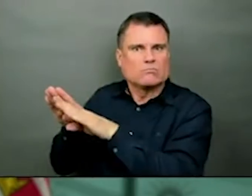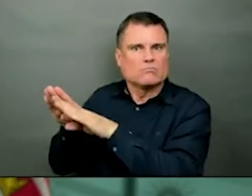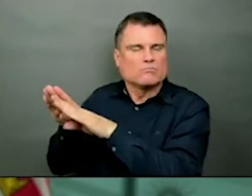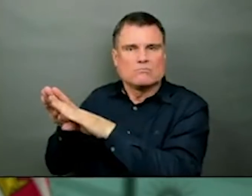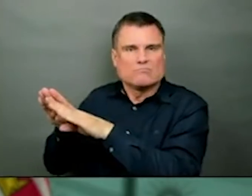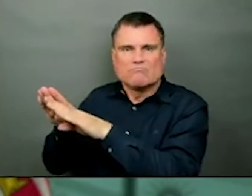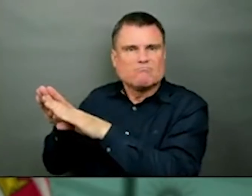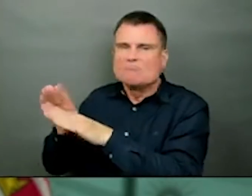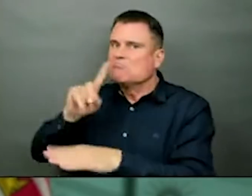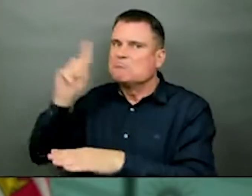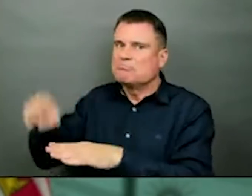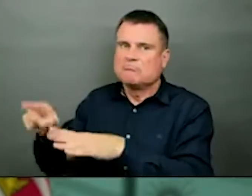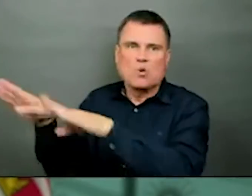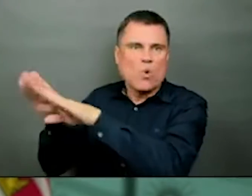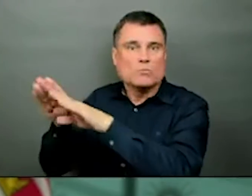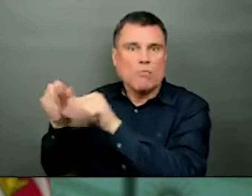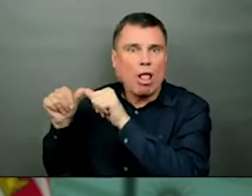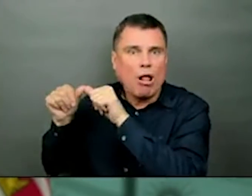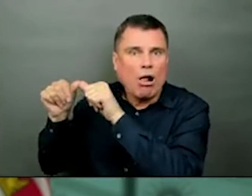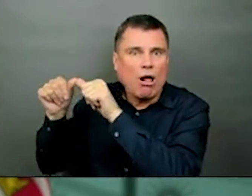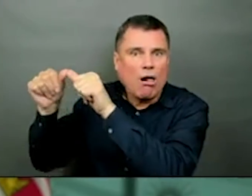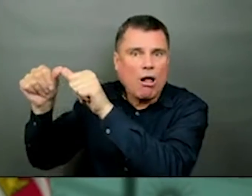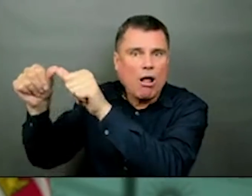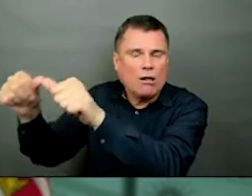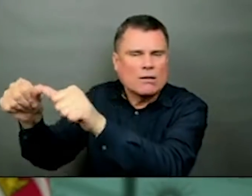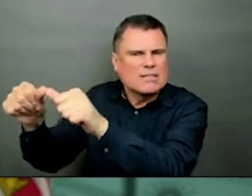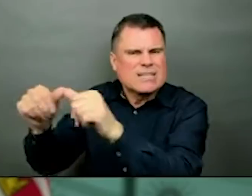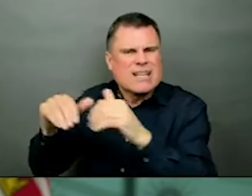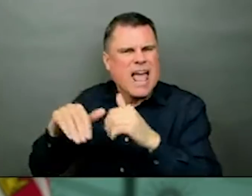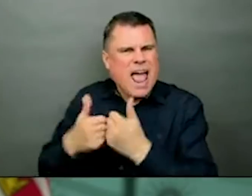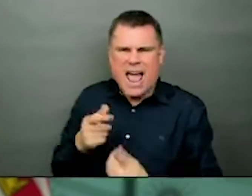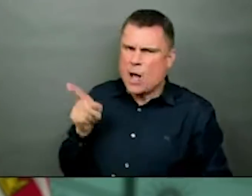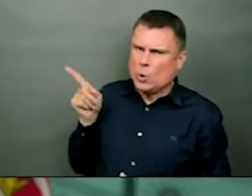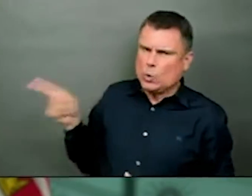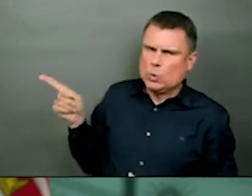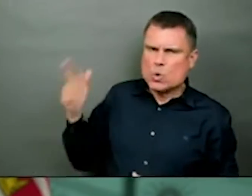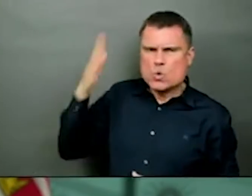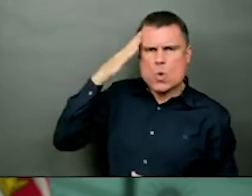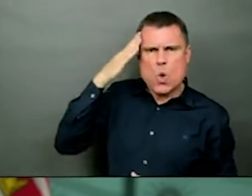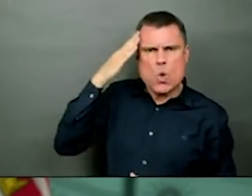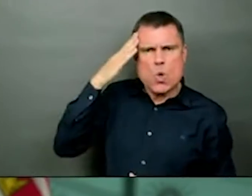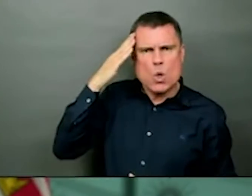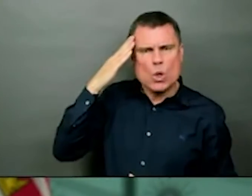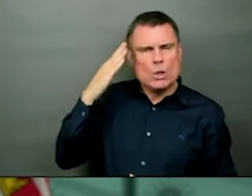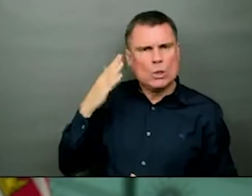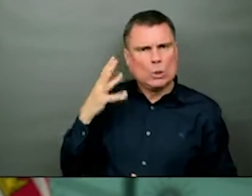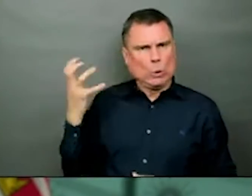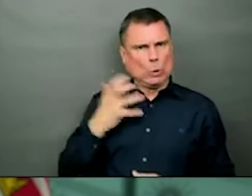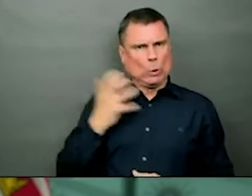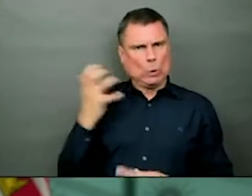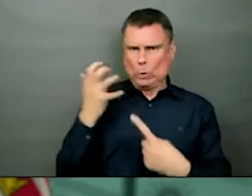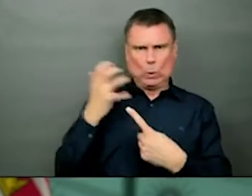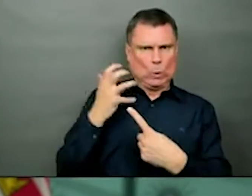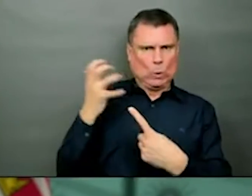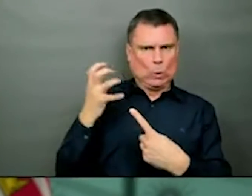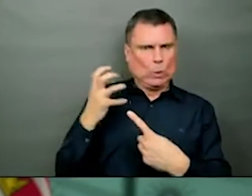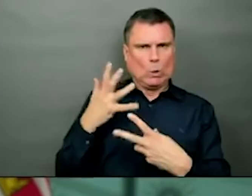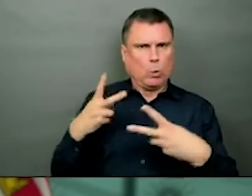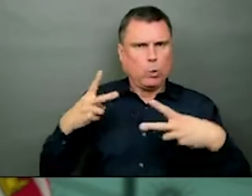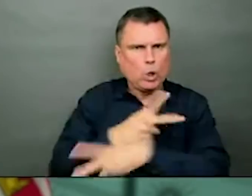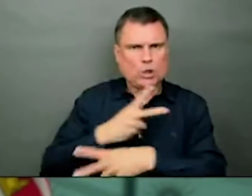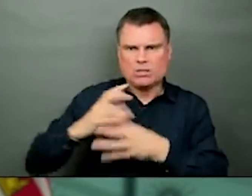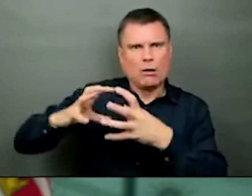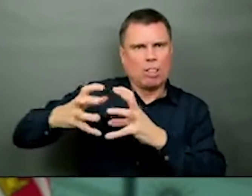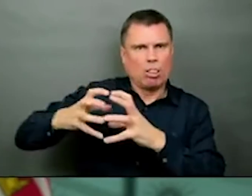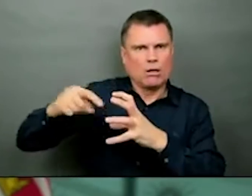kind of changes those could possibly be, if there's a threshold you're looking at? So for your first question, mathematical